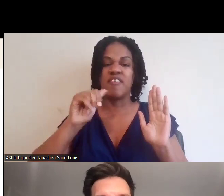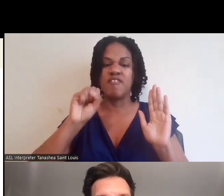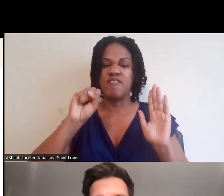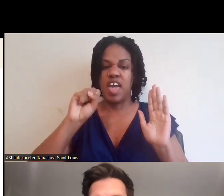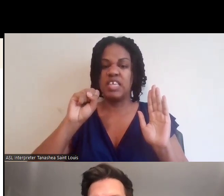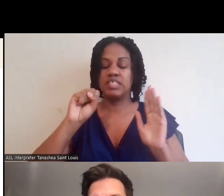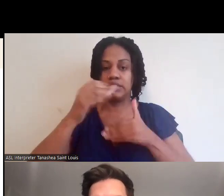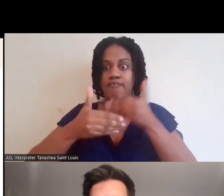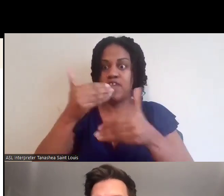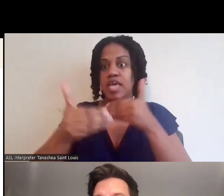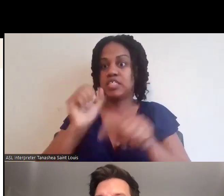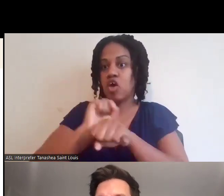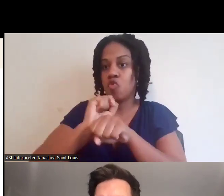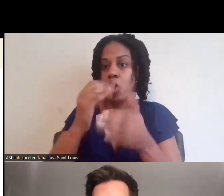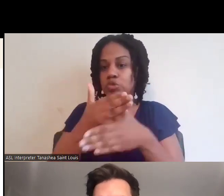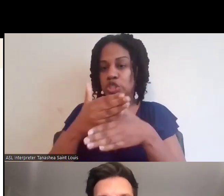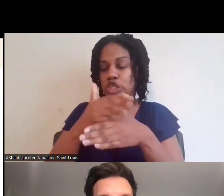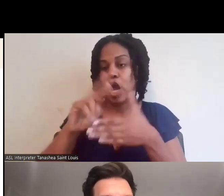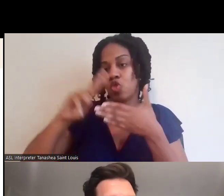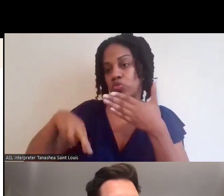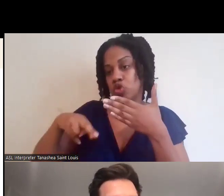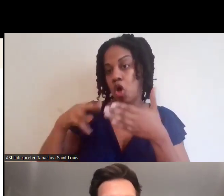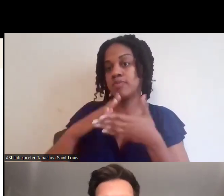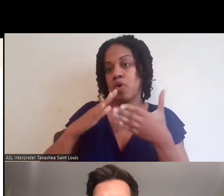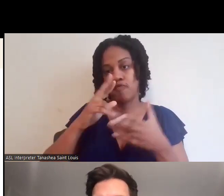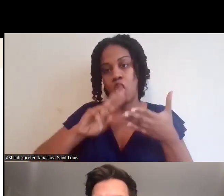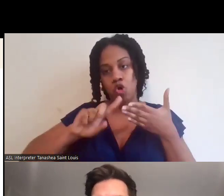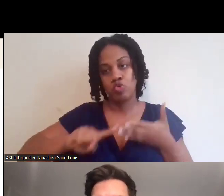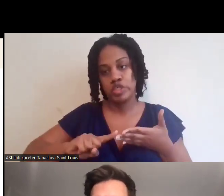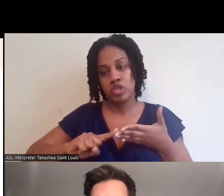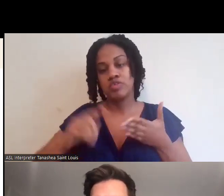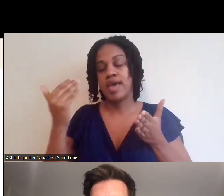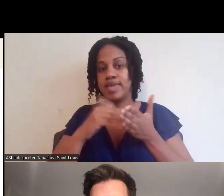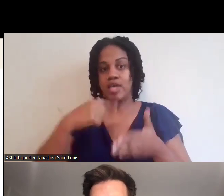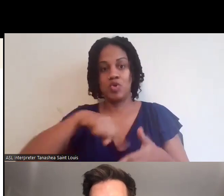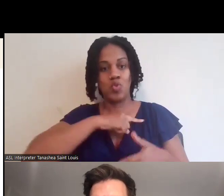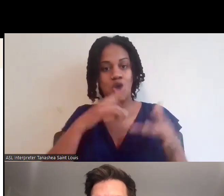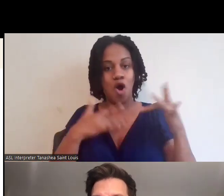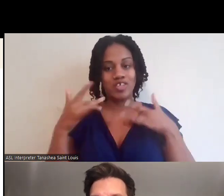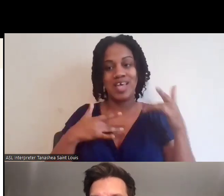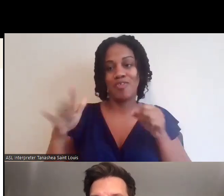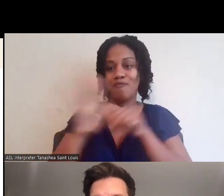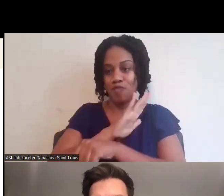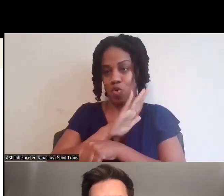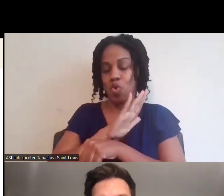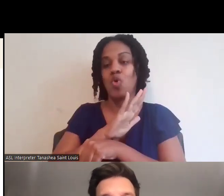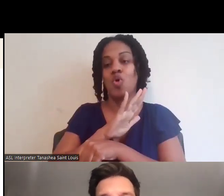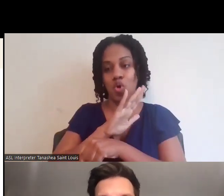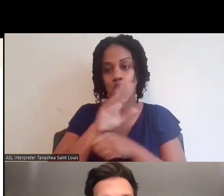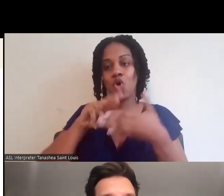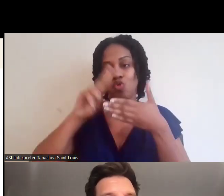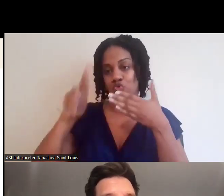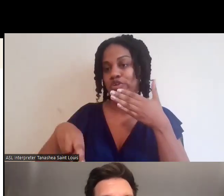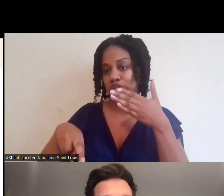webinars where we shared the results of parts of our research. Again, we're excited to share with you the full results